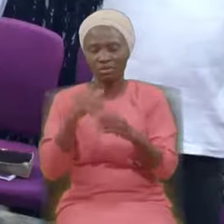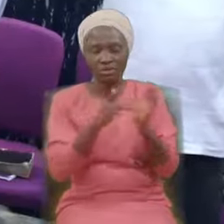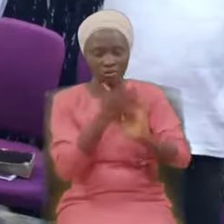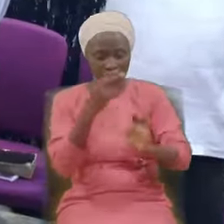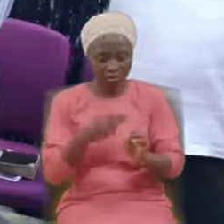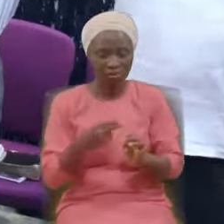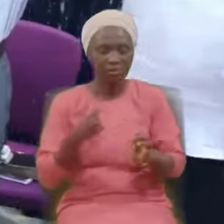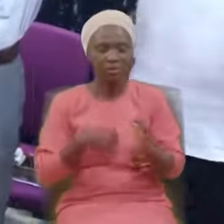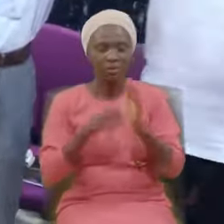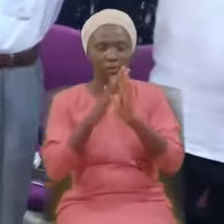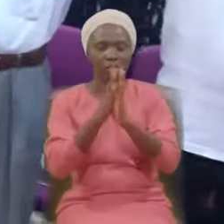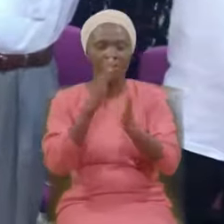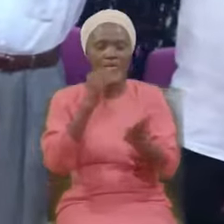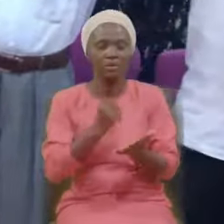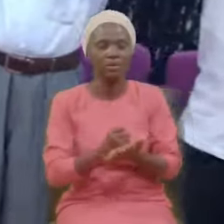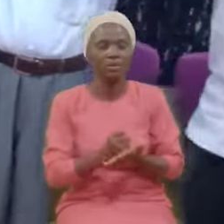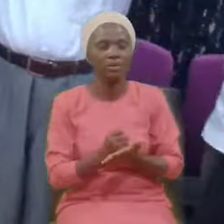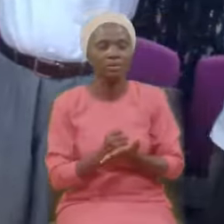pray.